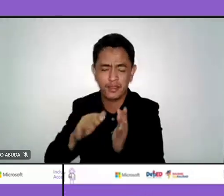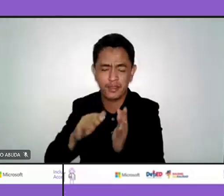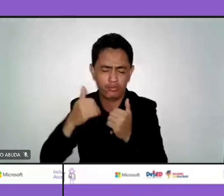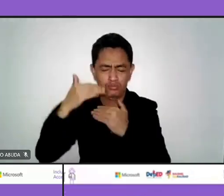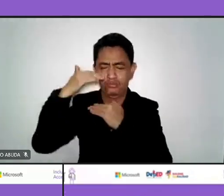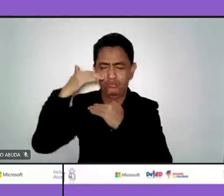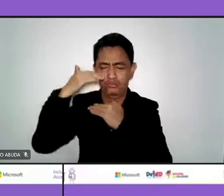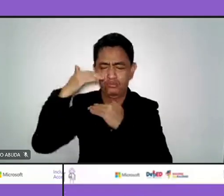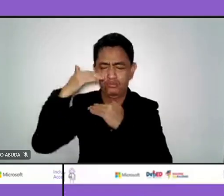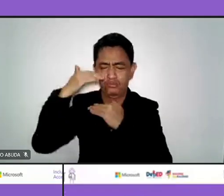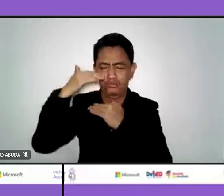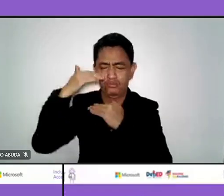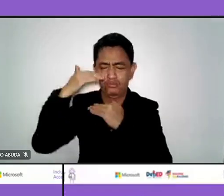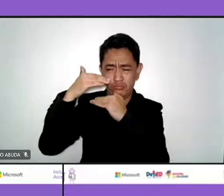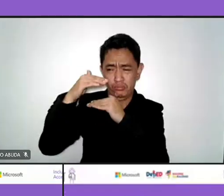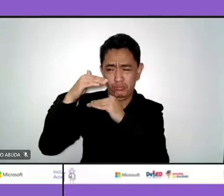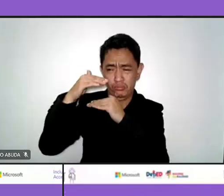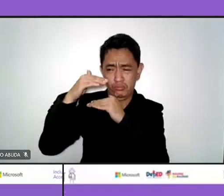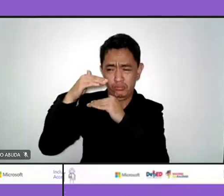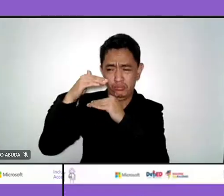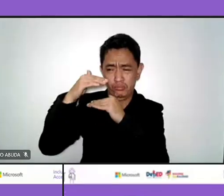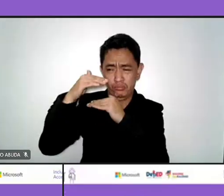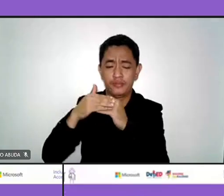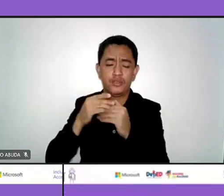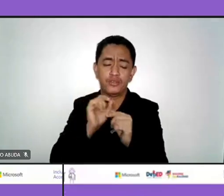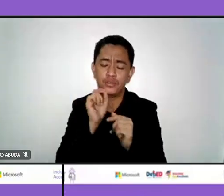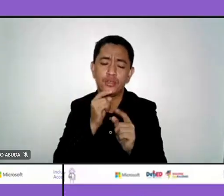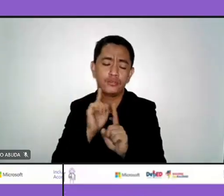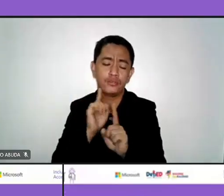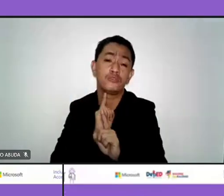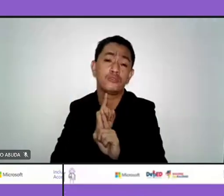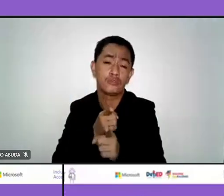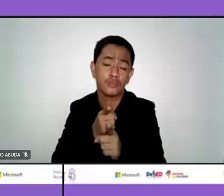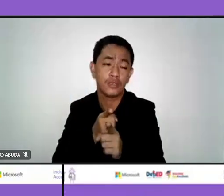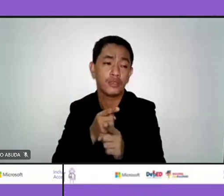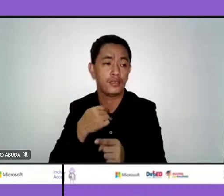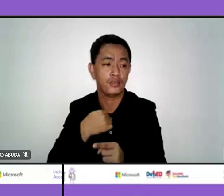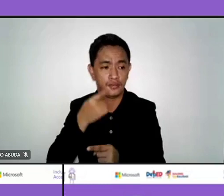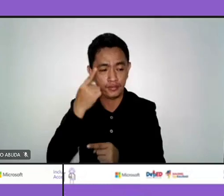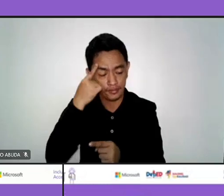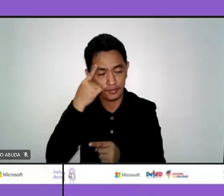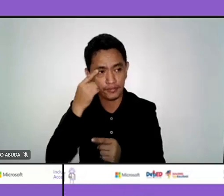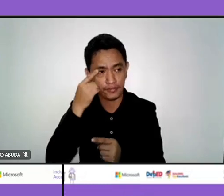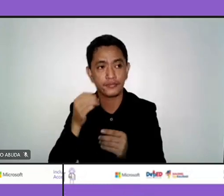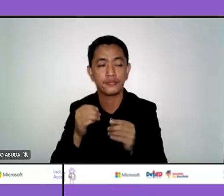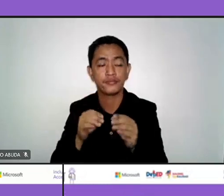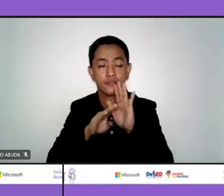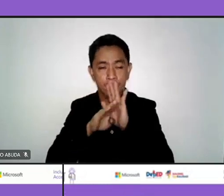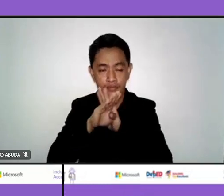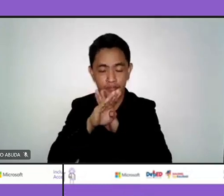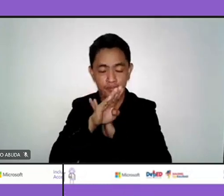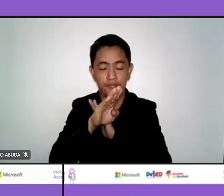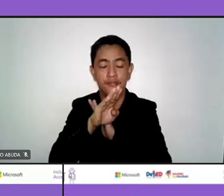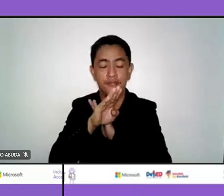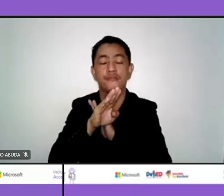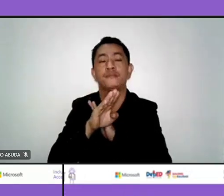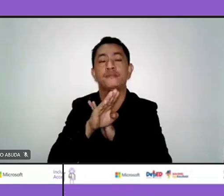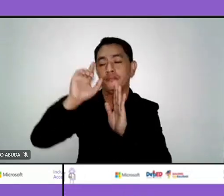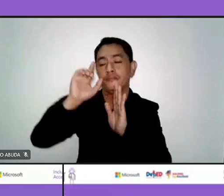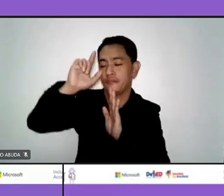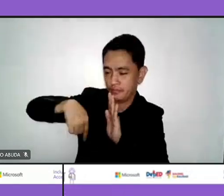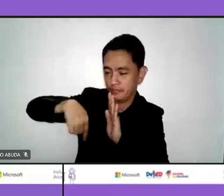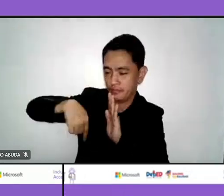doon sa mga essays ng secondary level students natin, di ba? How limited minsan yung mga entries nila.